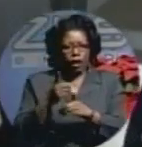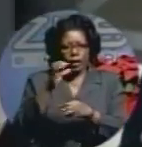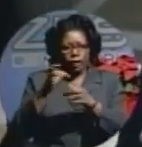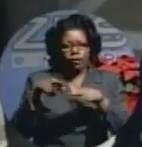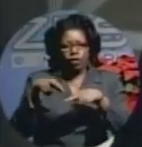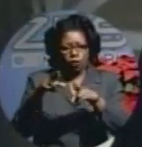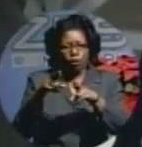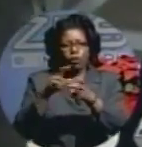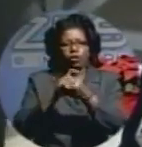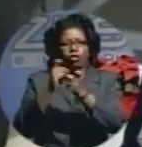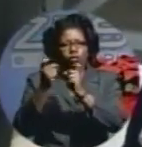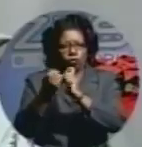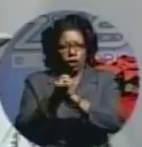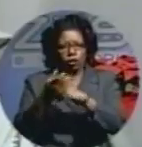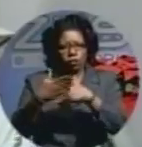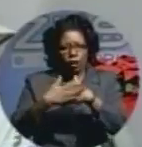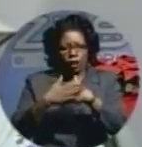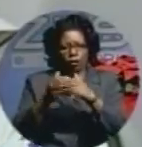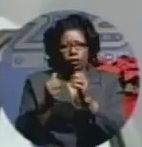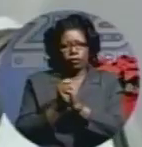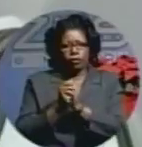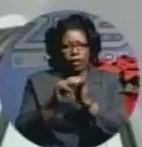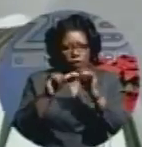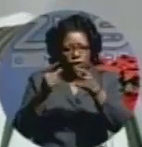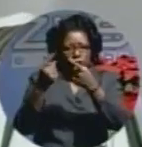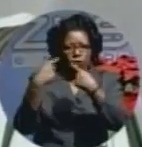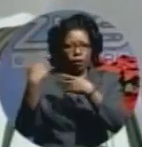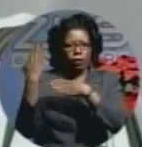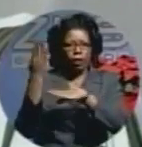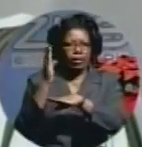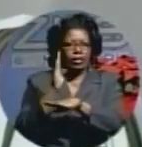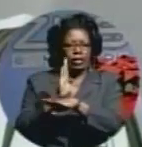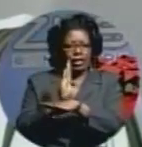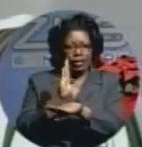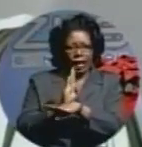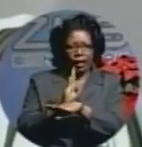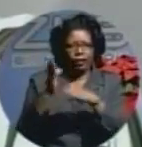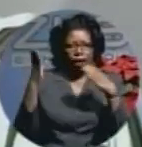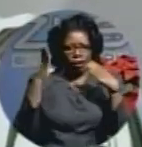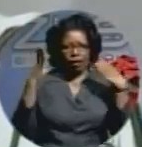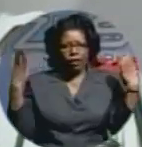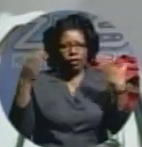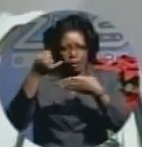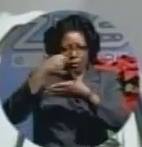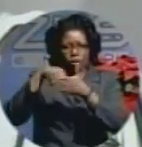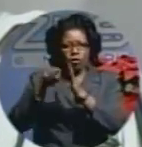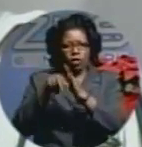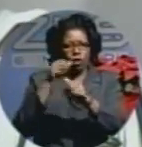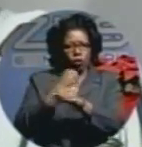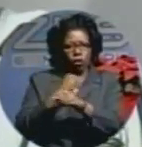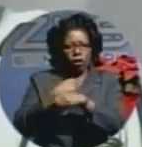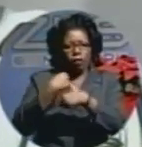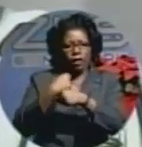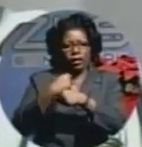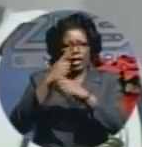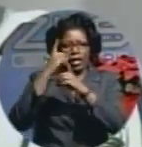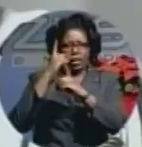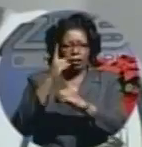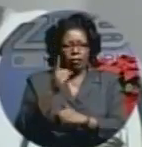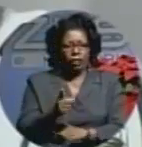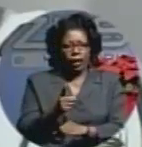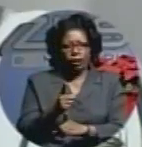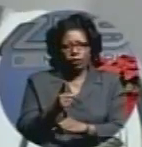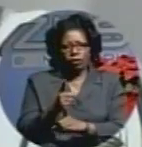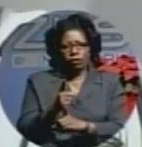will be reversed. Well, still to come in the Bahamas tonight, customs and immigration workers make their demands. Coming